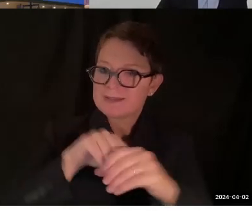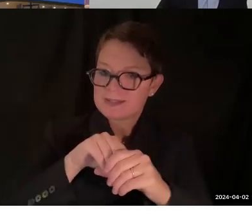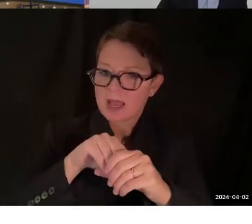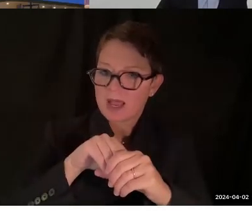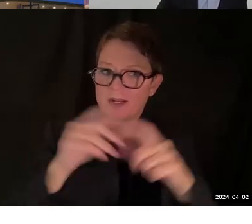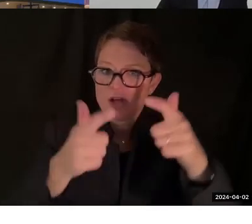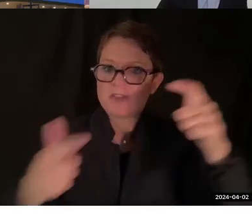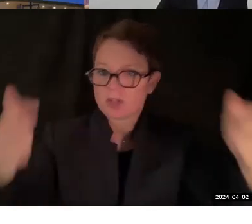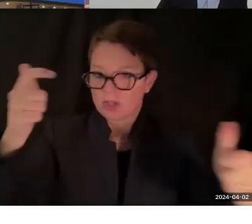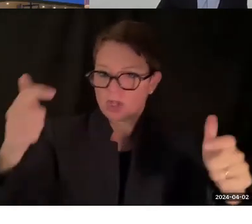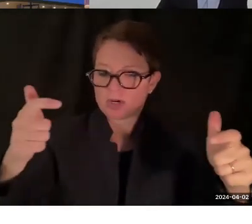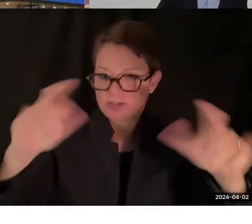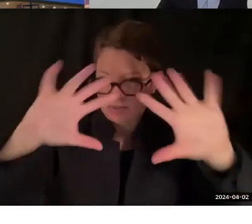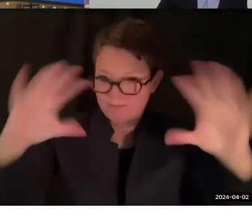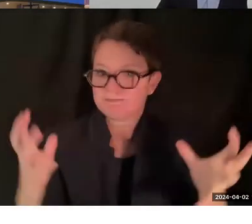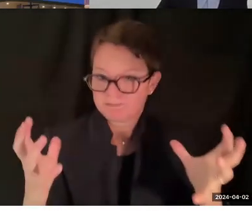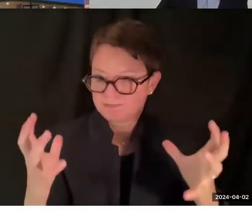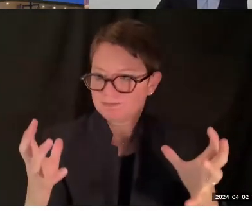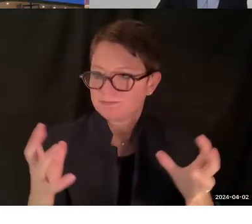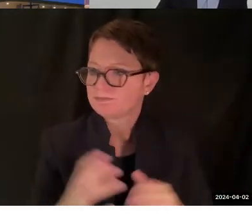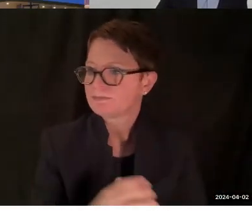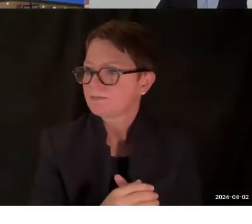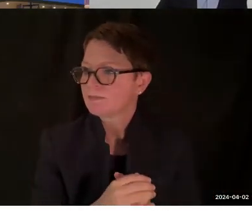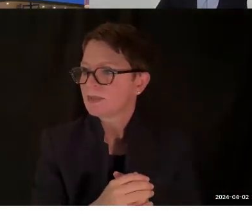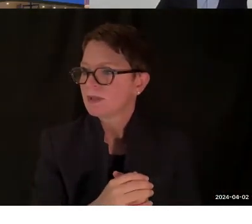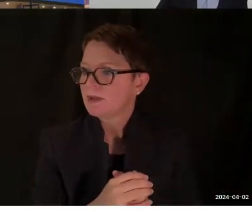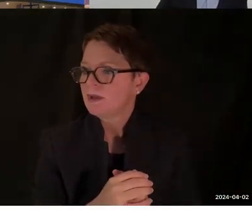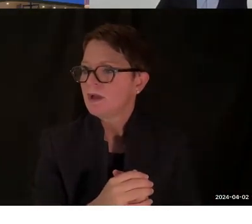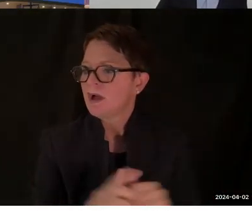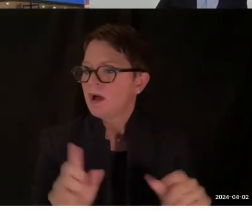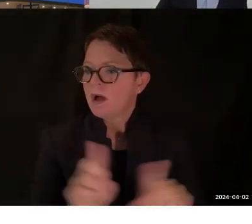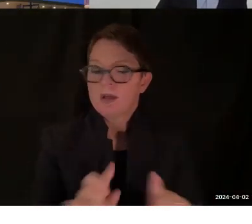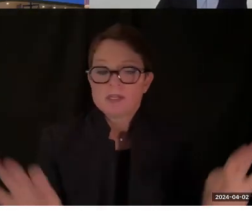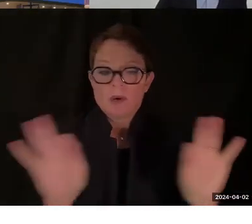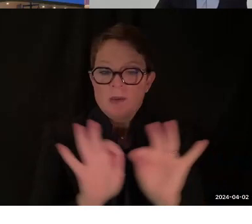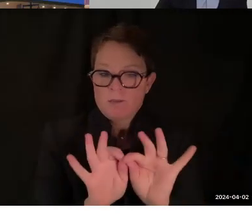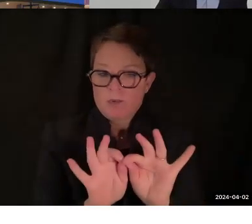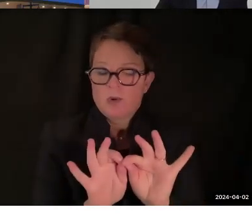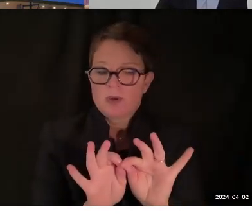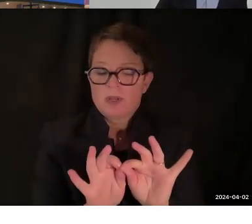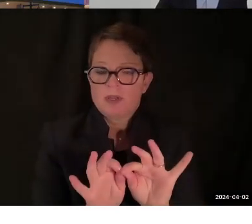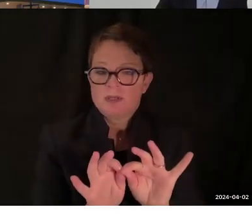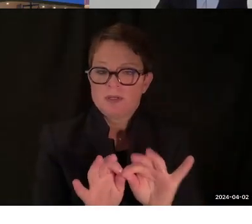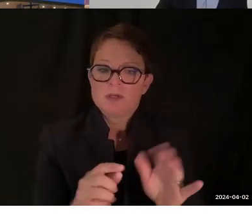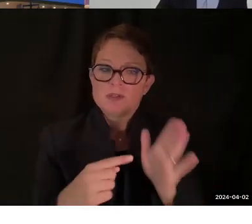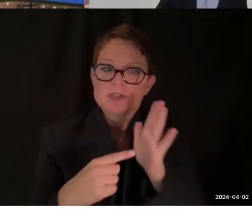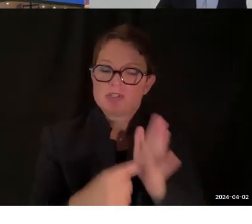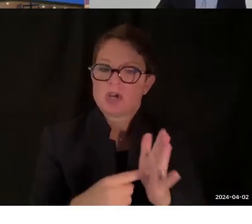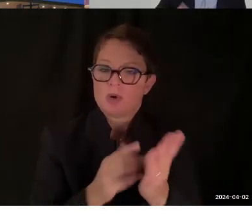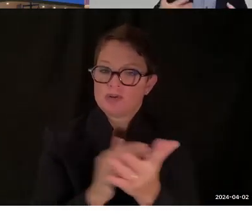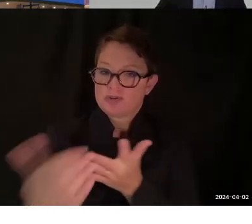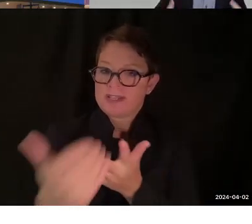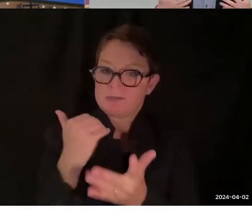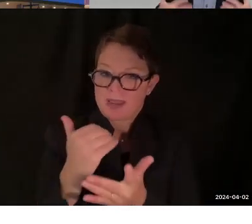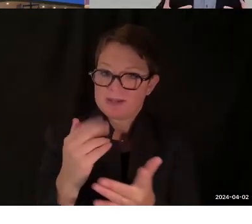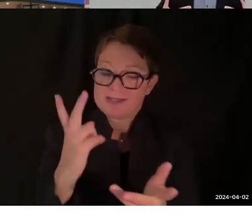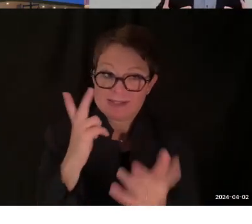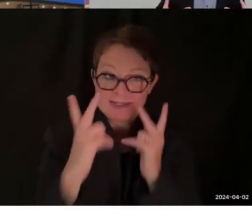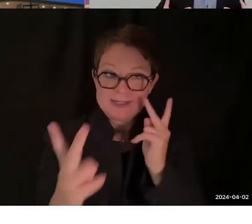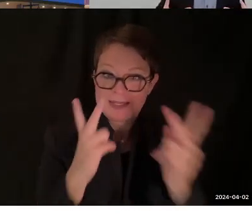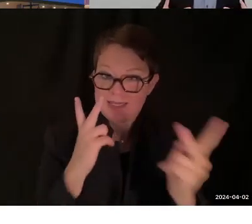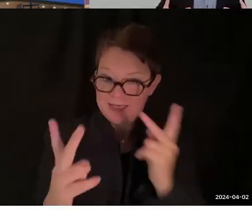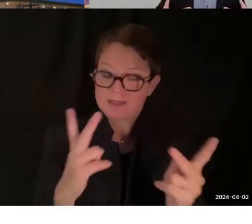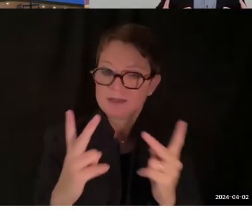the larger volume. It's also important to note the level of transparency that's with this Market